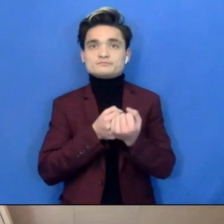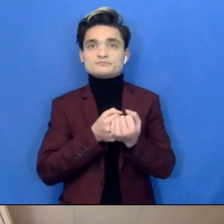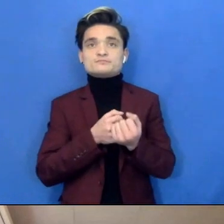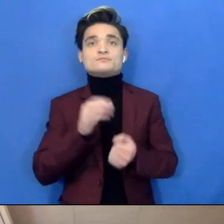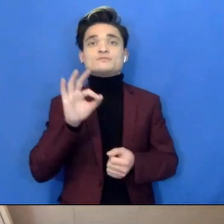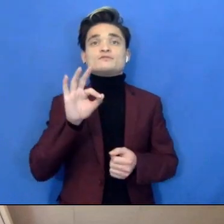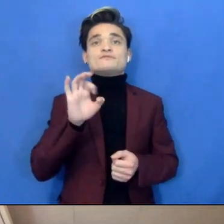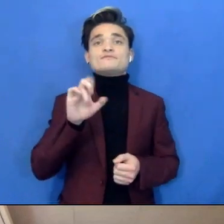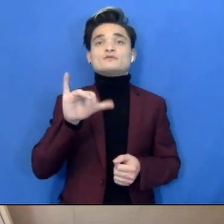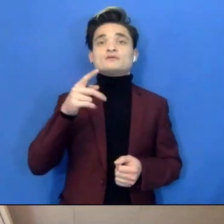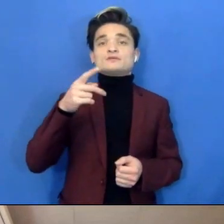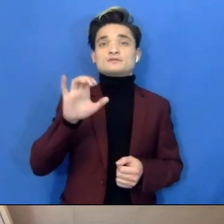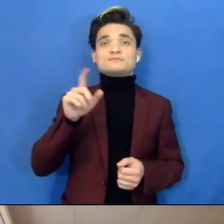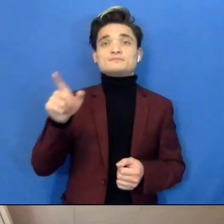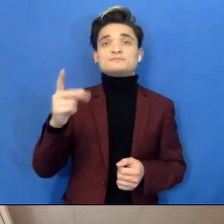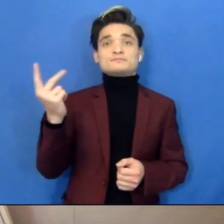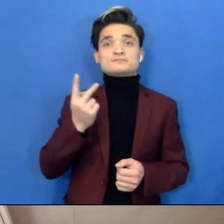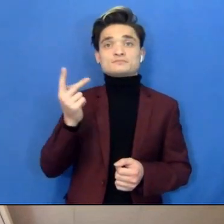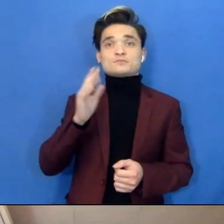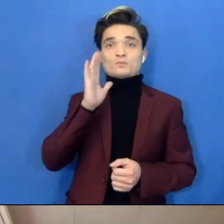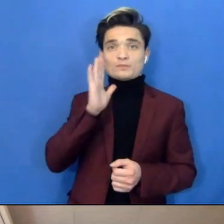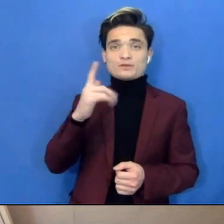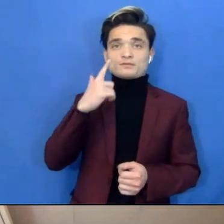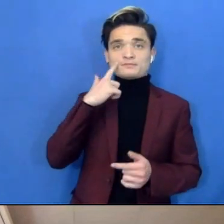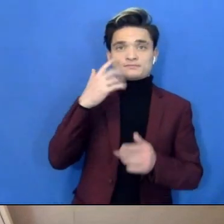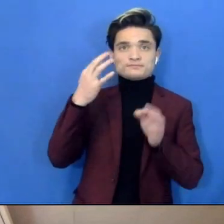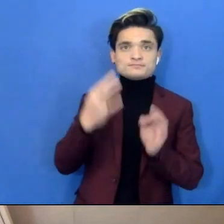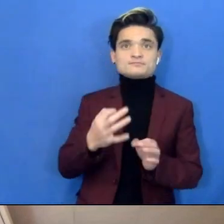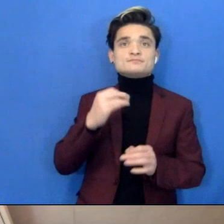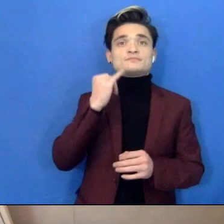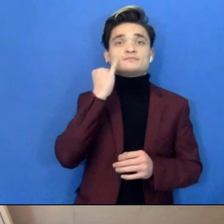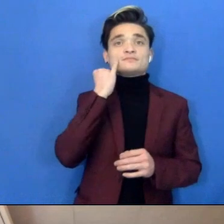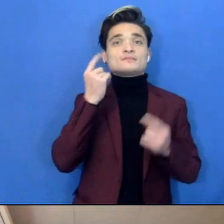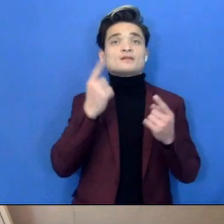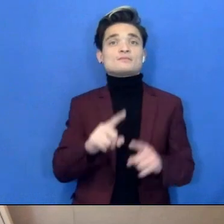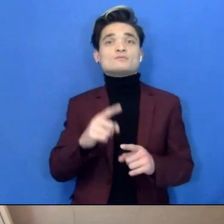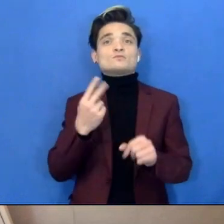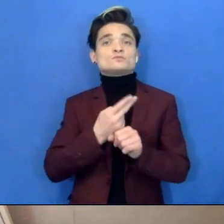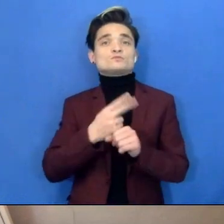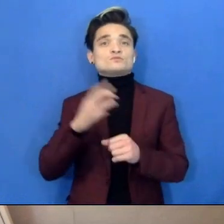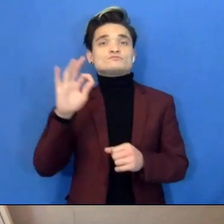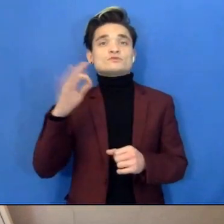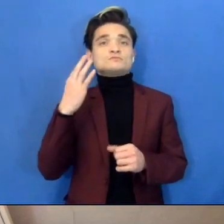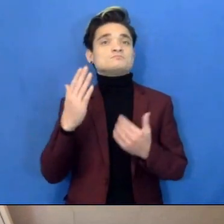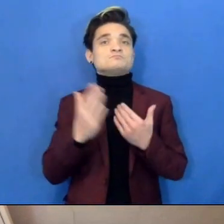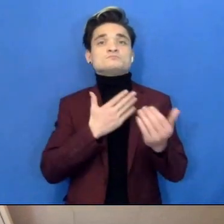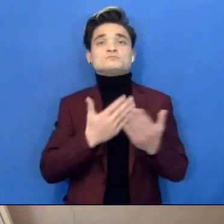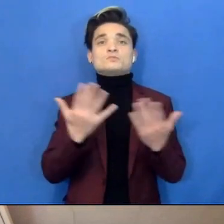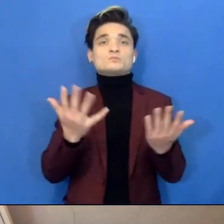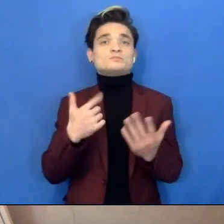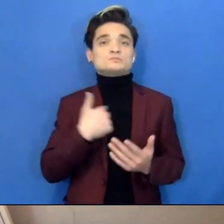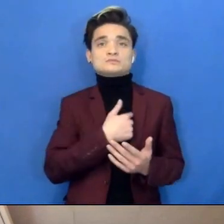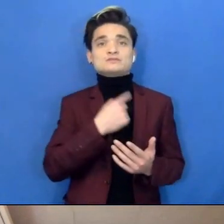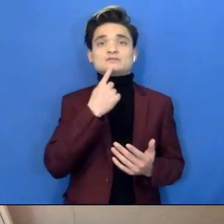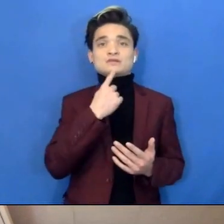French that whatever we say is perfect French. And then, of course, that leads us into kind of a verbal clowning because the disposition of